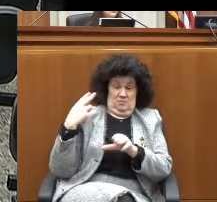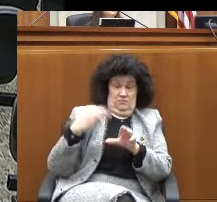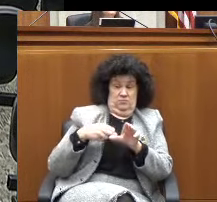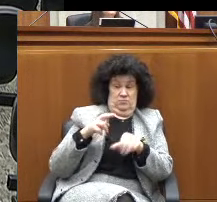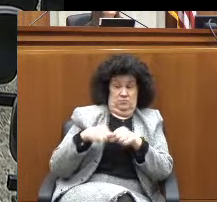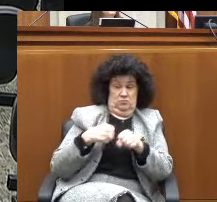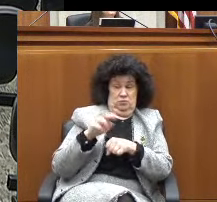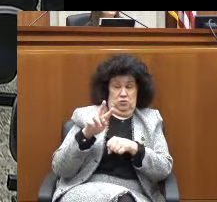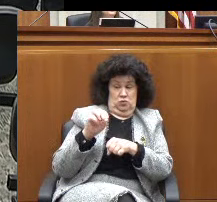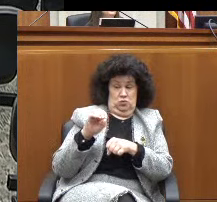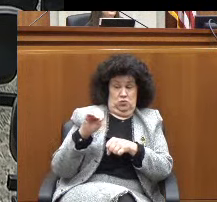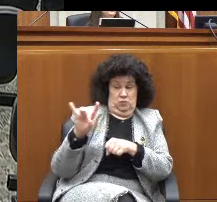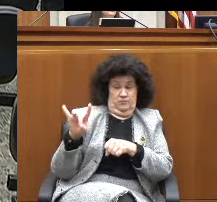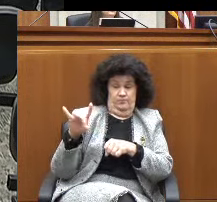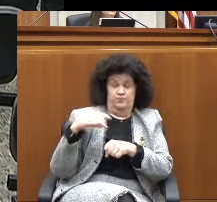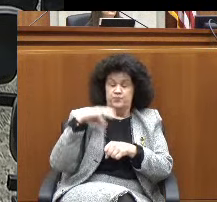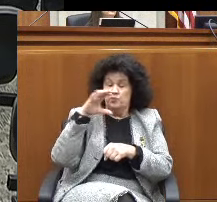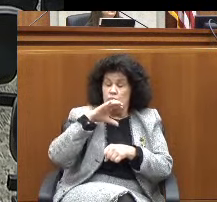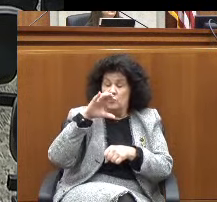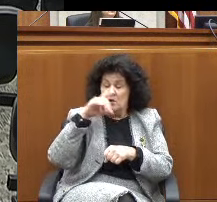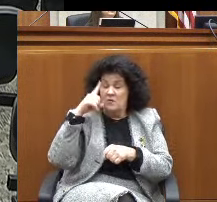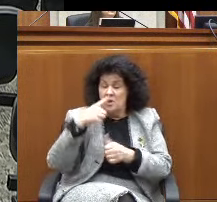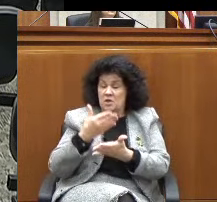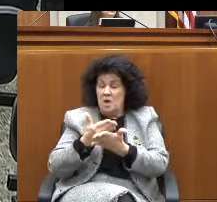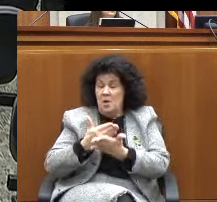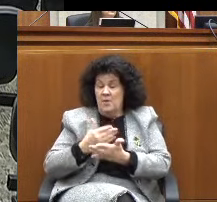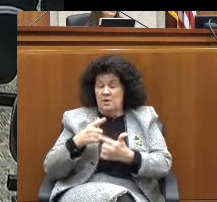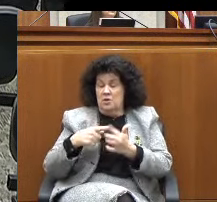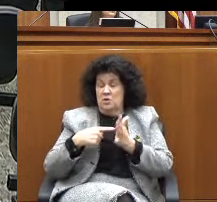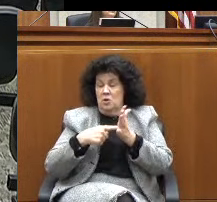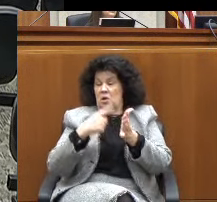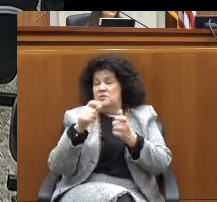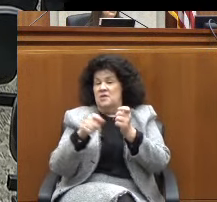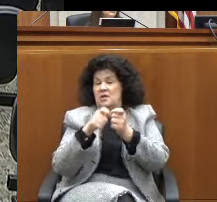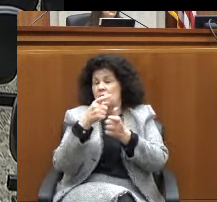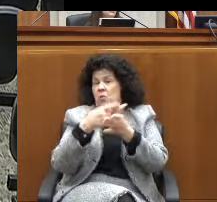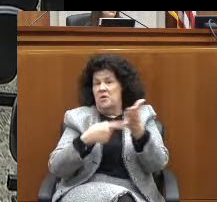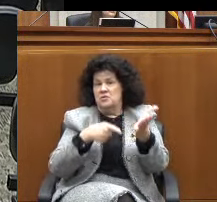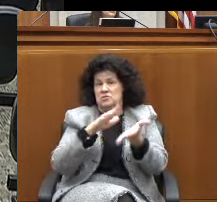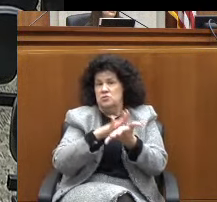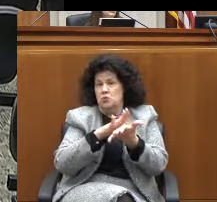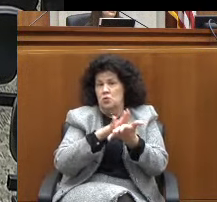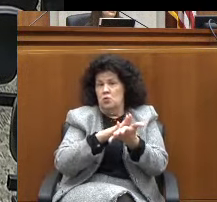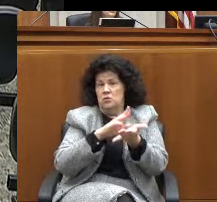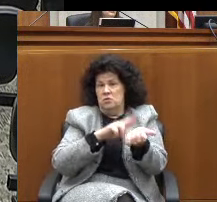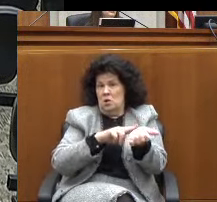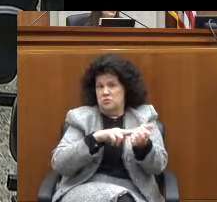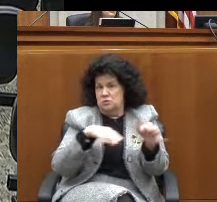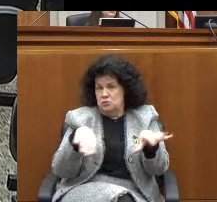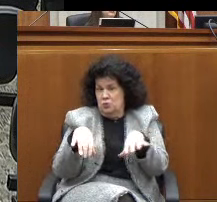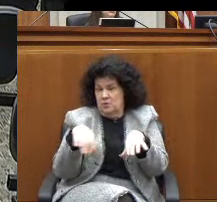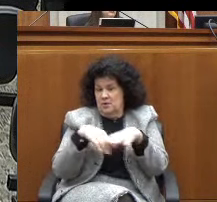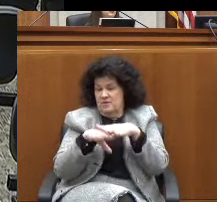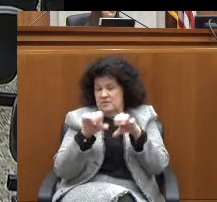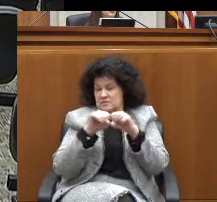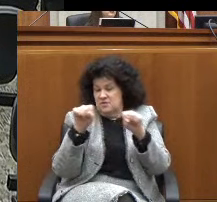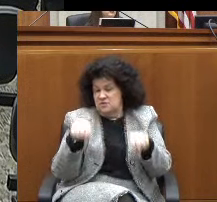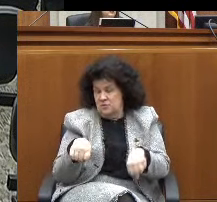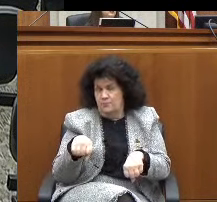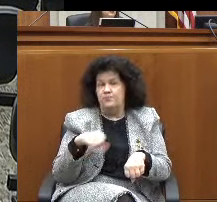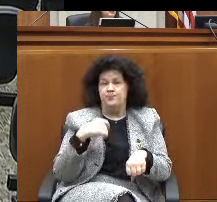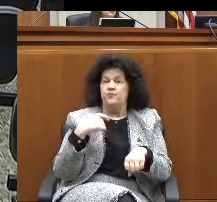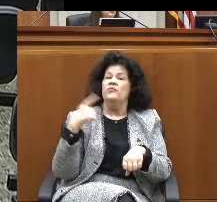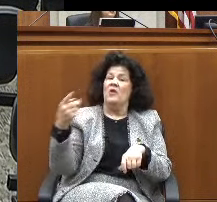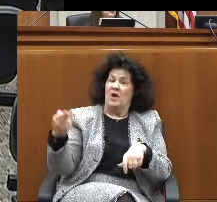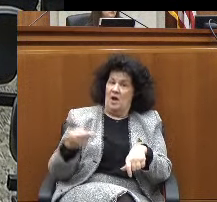2008, I started looking for documents to show what exactly a school nurse was doing in the school system.